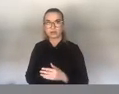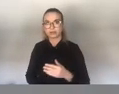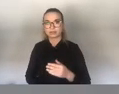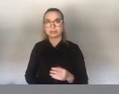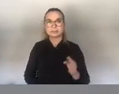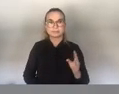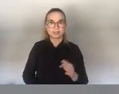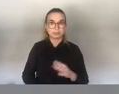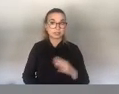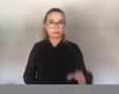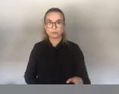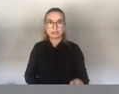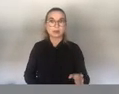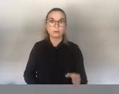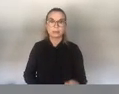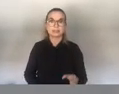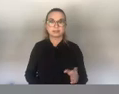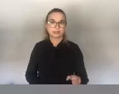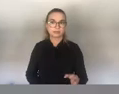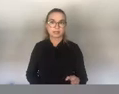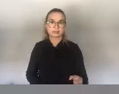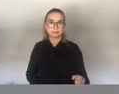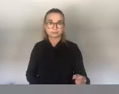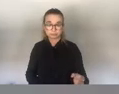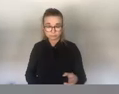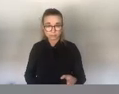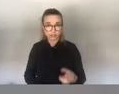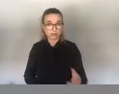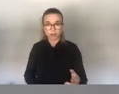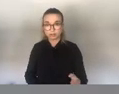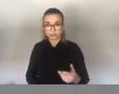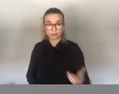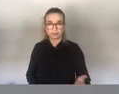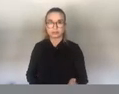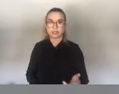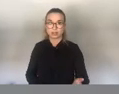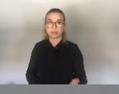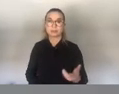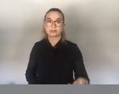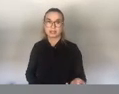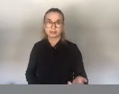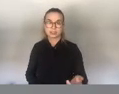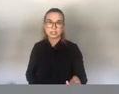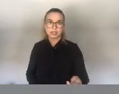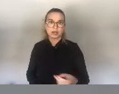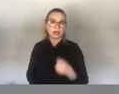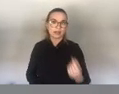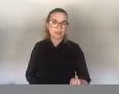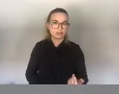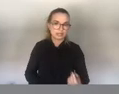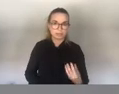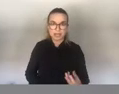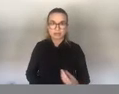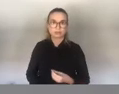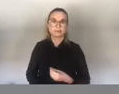to psychiatry. Now, this group has complemented the skill sets that Carl, my co-founder, and I possess. I have